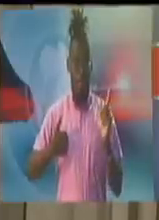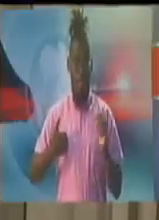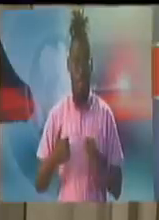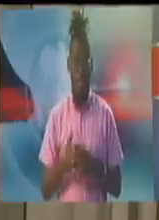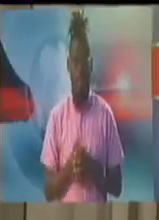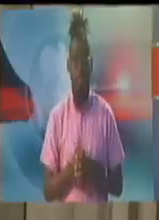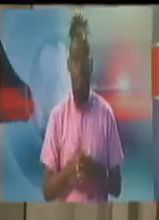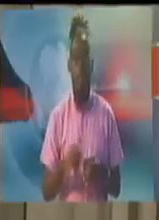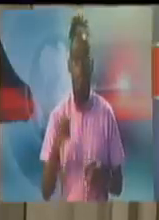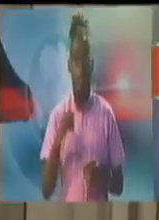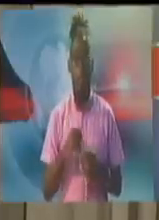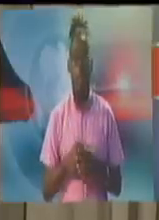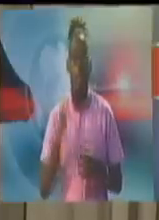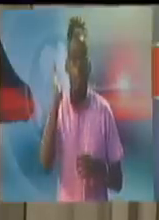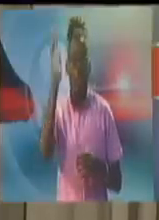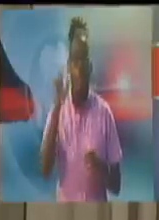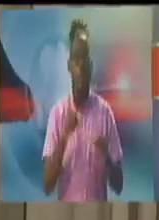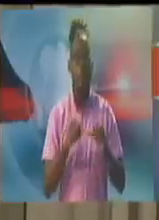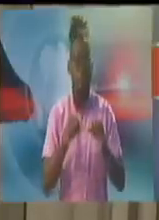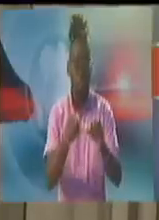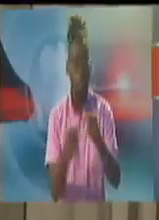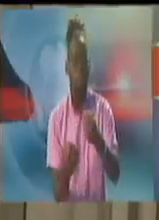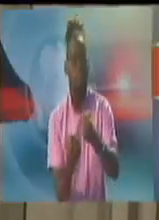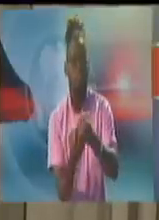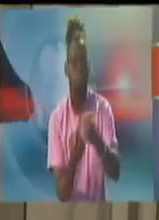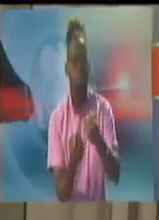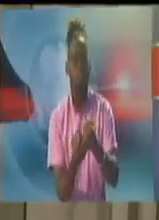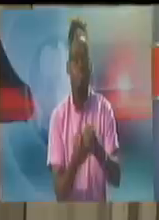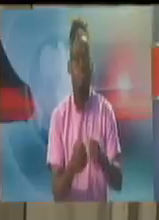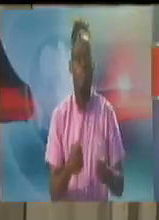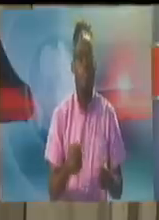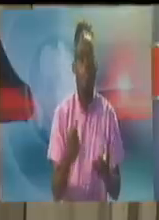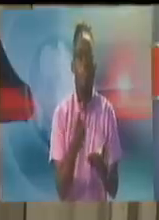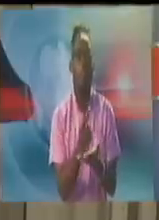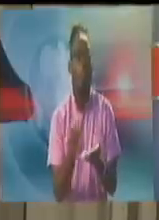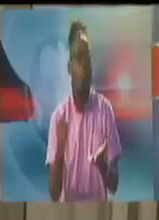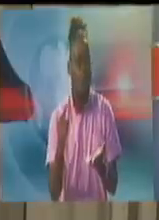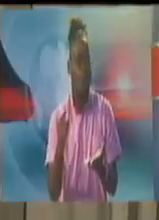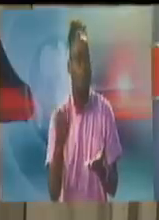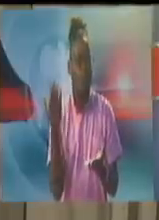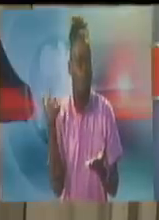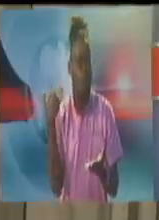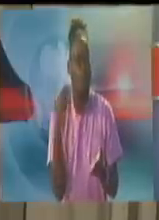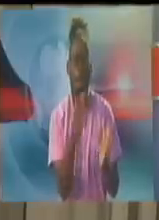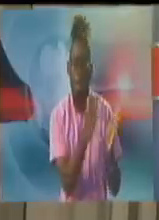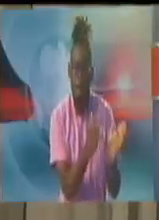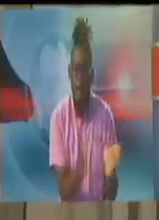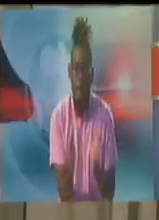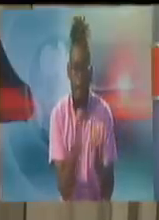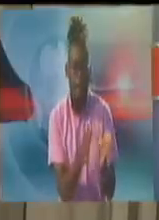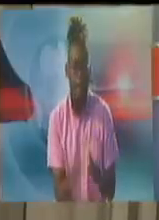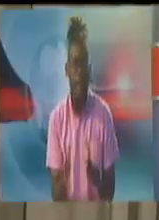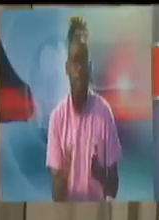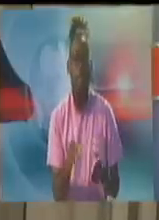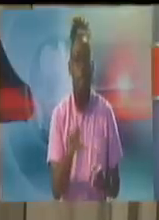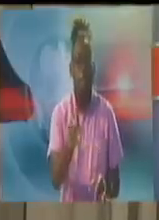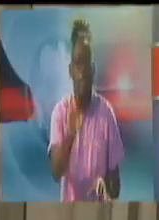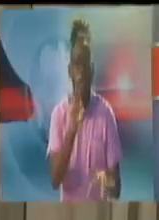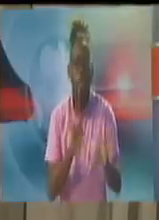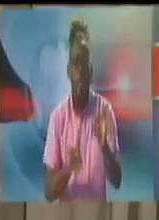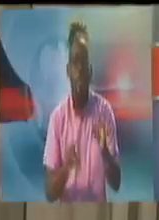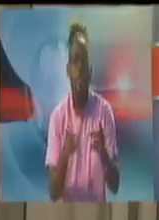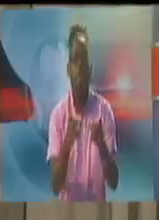them for the great work. A week ago, when we began looking at our outlook and planning, we identified a number of venues.